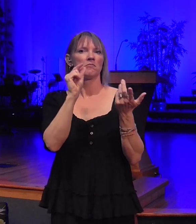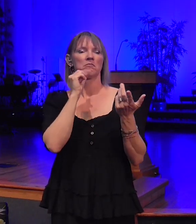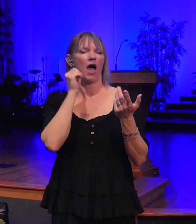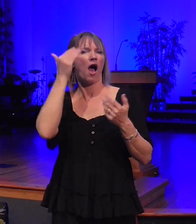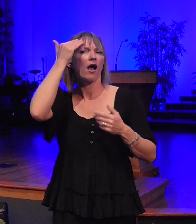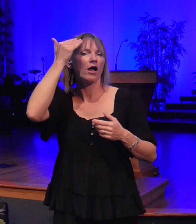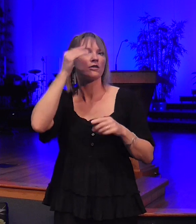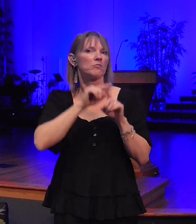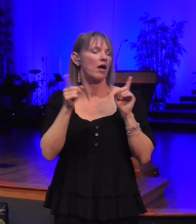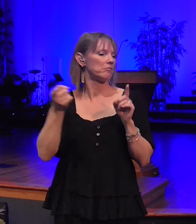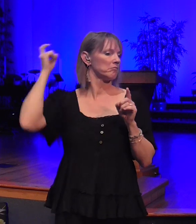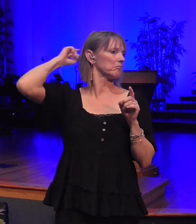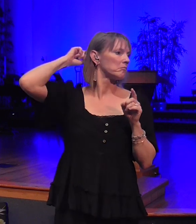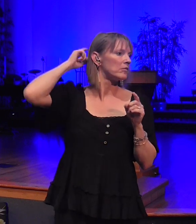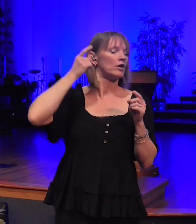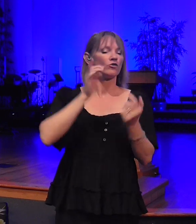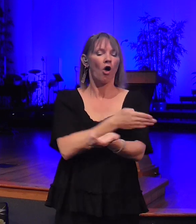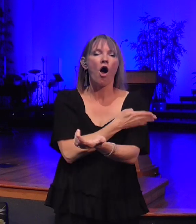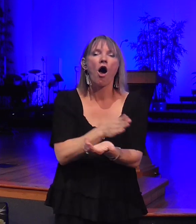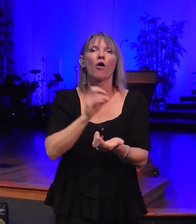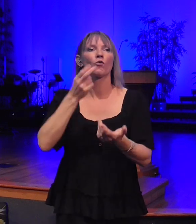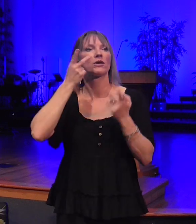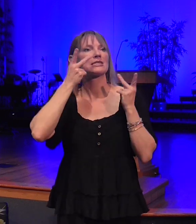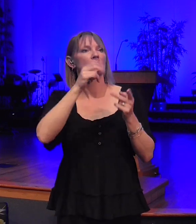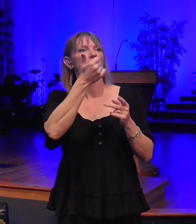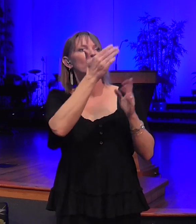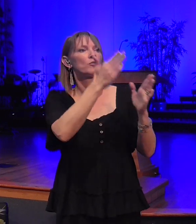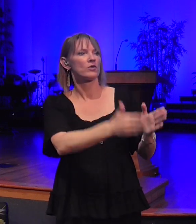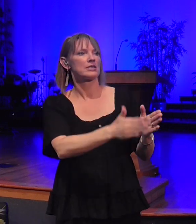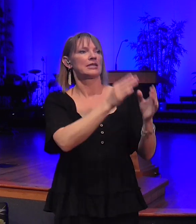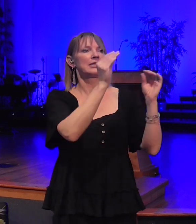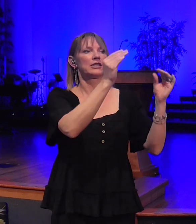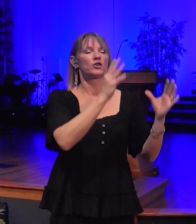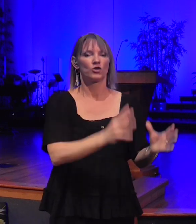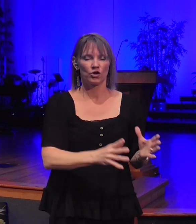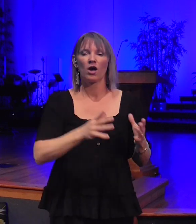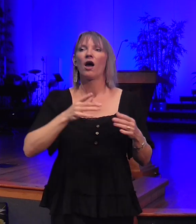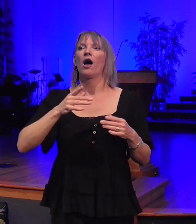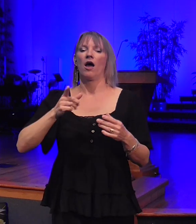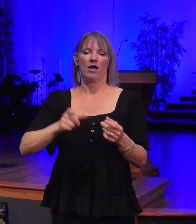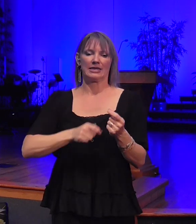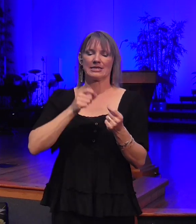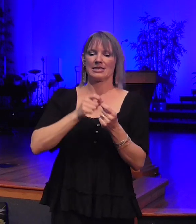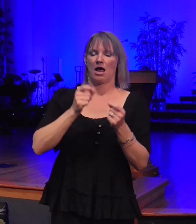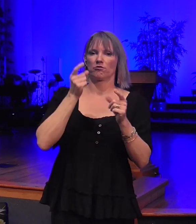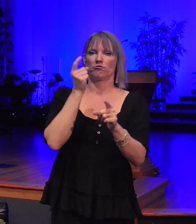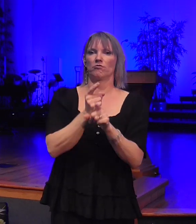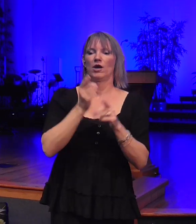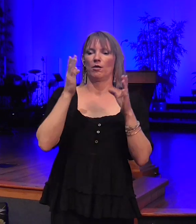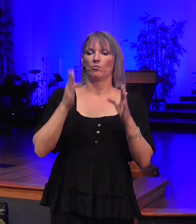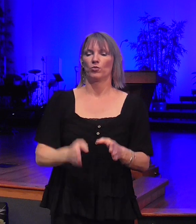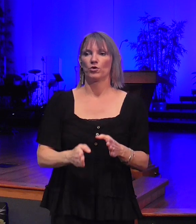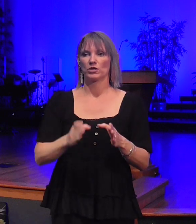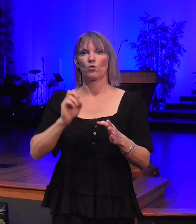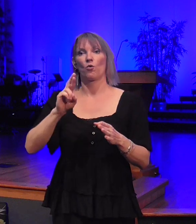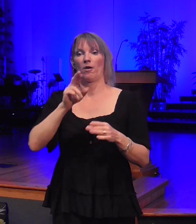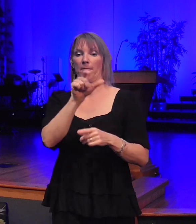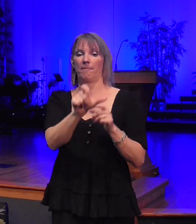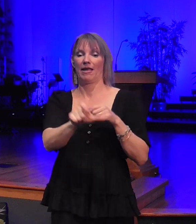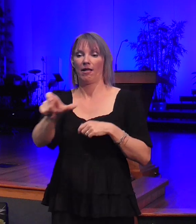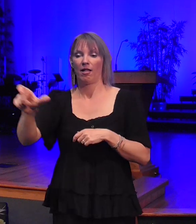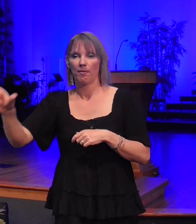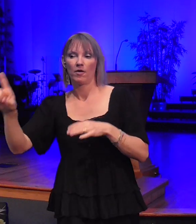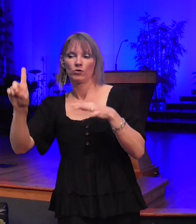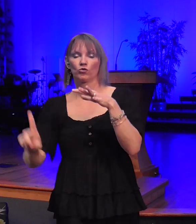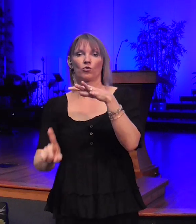through a song or through seeing someone being a teacher, all of a sudden the exact right persons or people showed up for you to